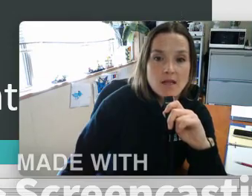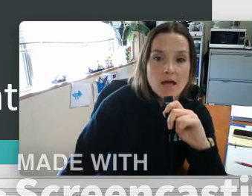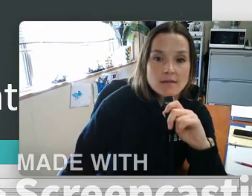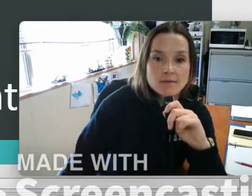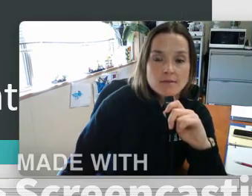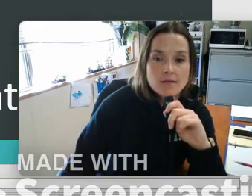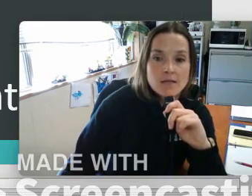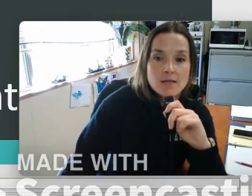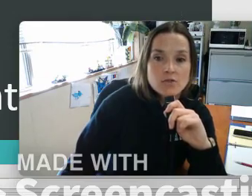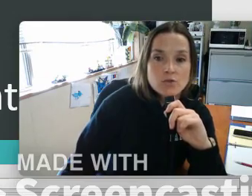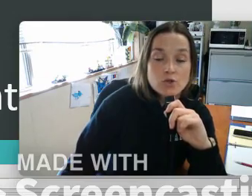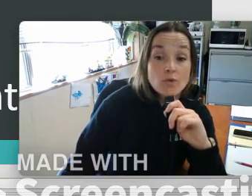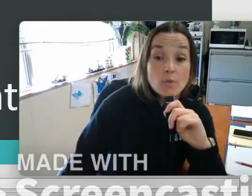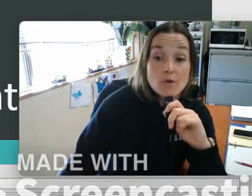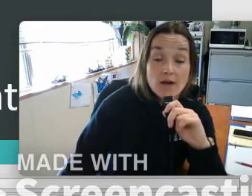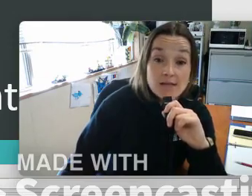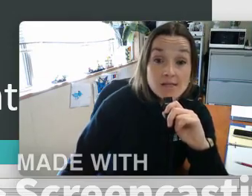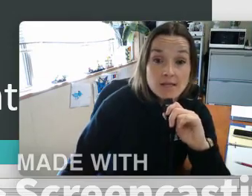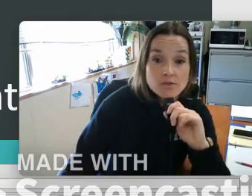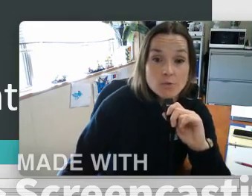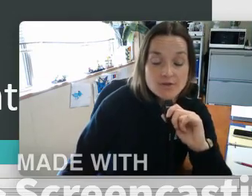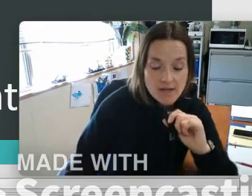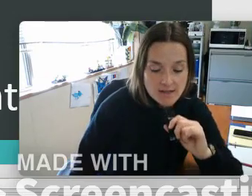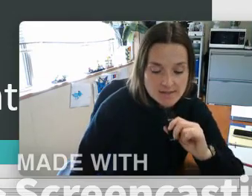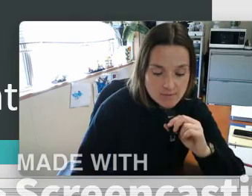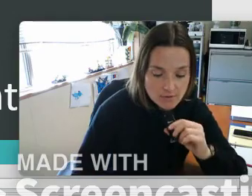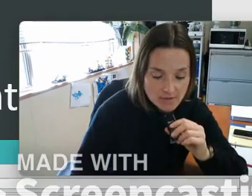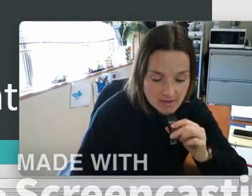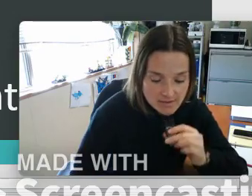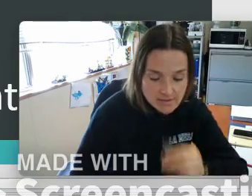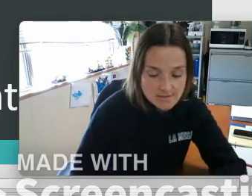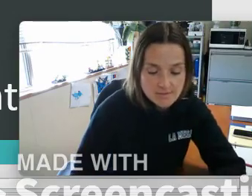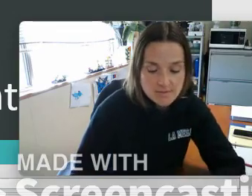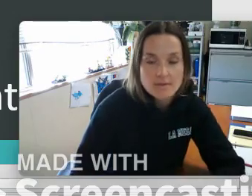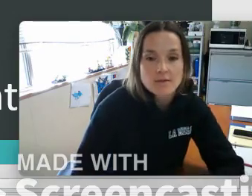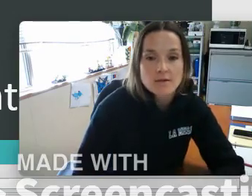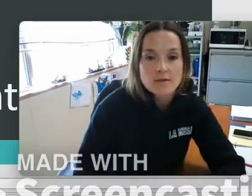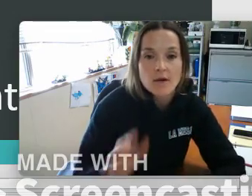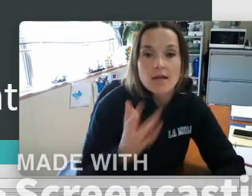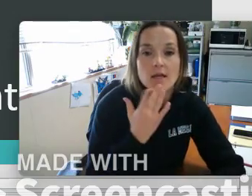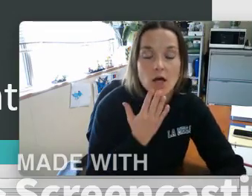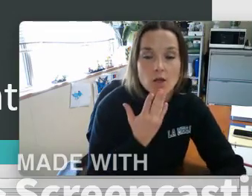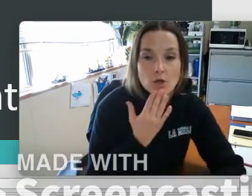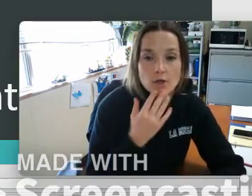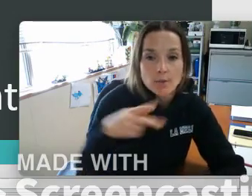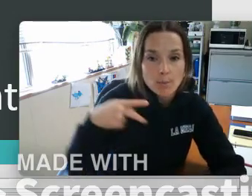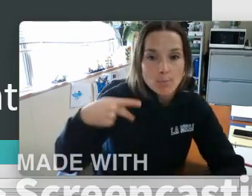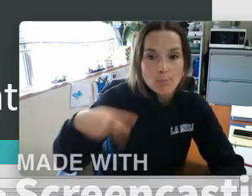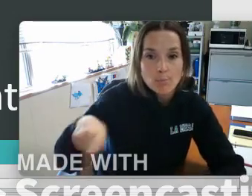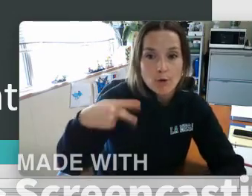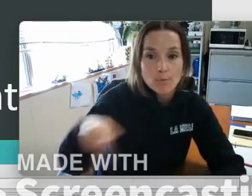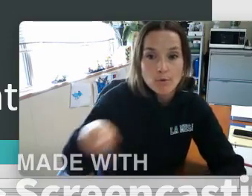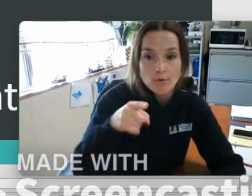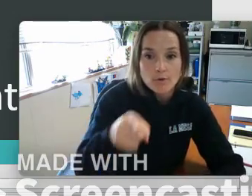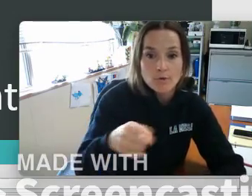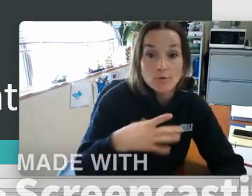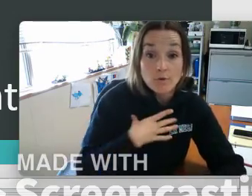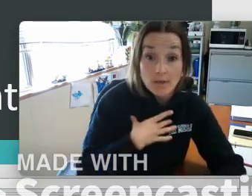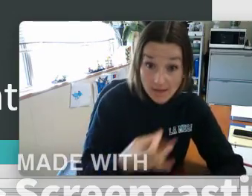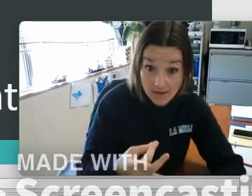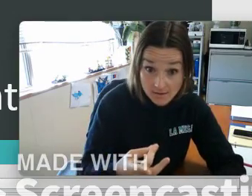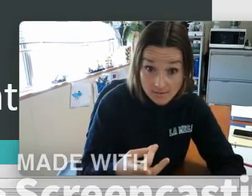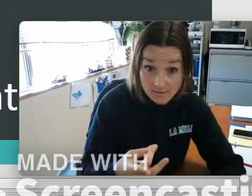on the line to show that we are asking. So when you're signing this, it will look like this. Right? Color purple